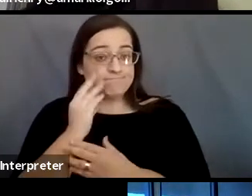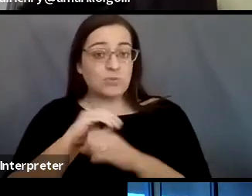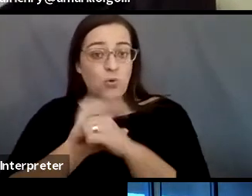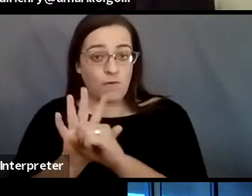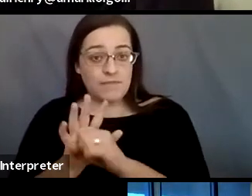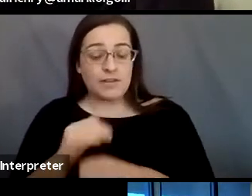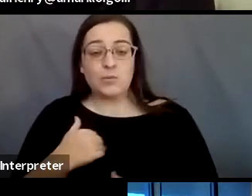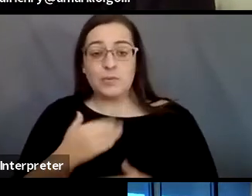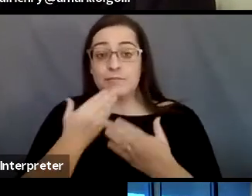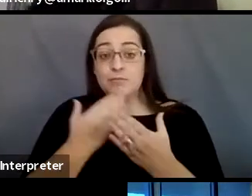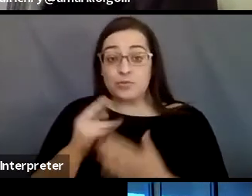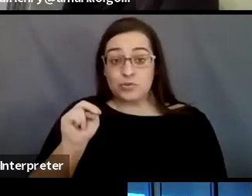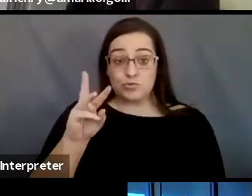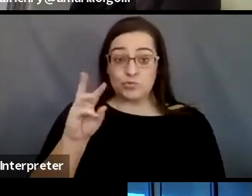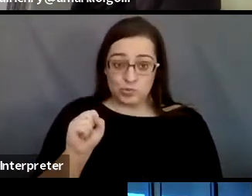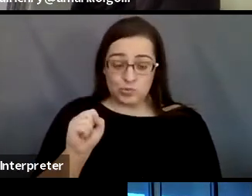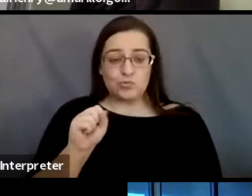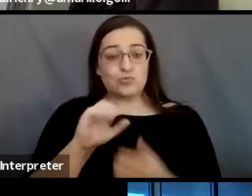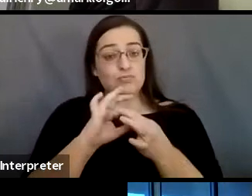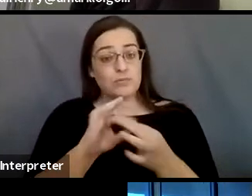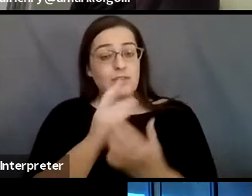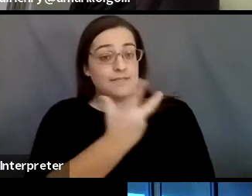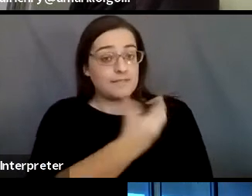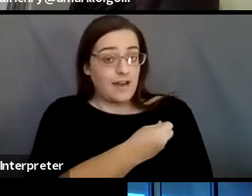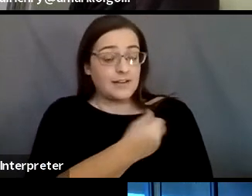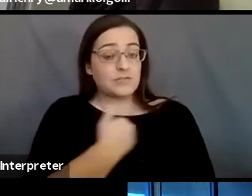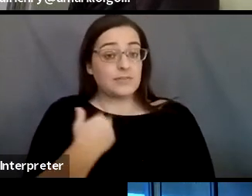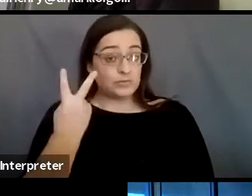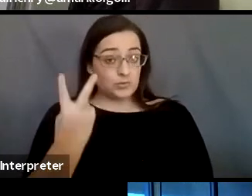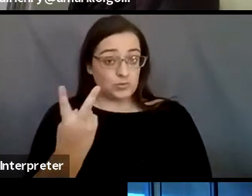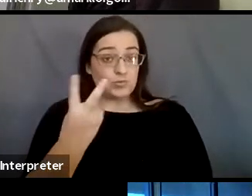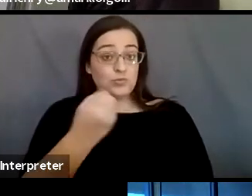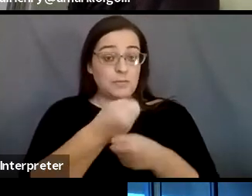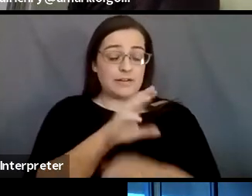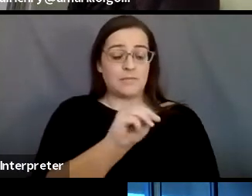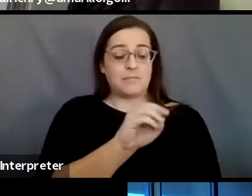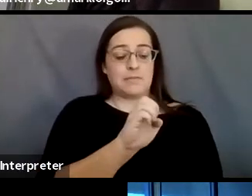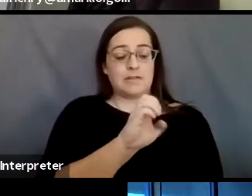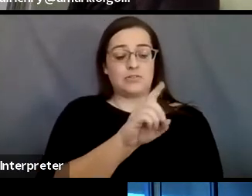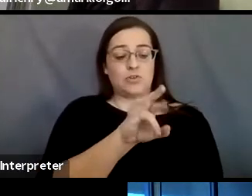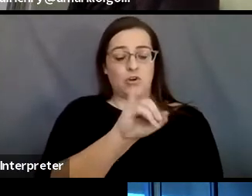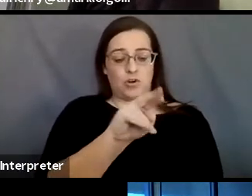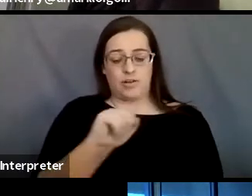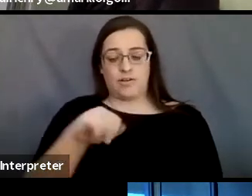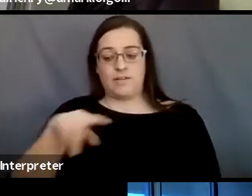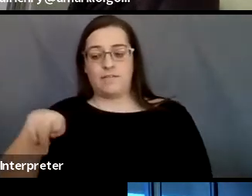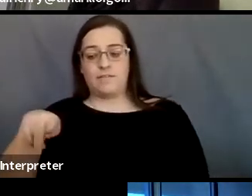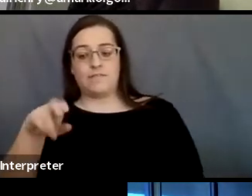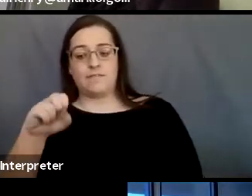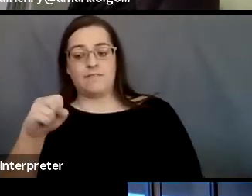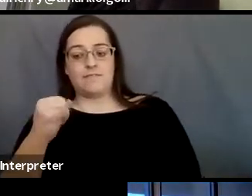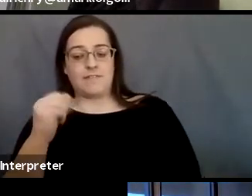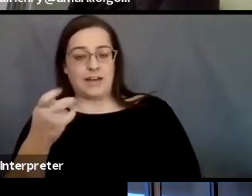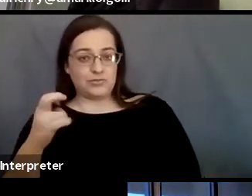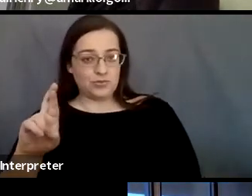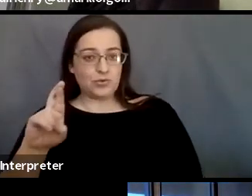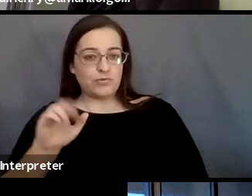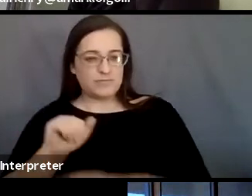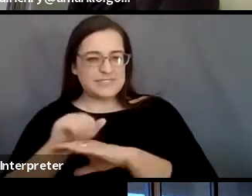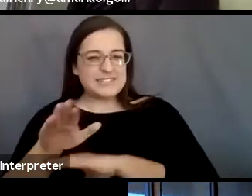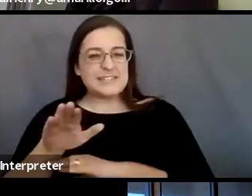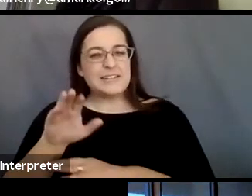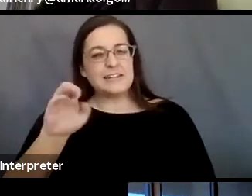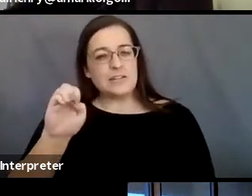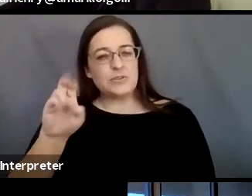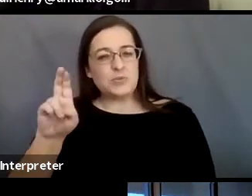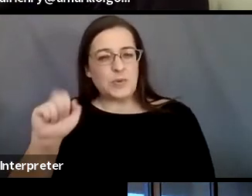good news on the vaccine front. Two manufacturers, Moderna and Pfizer, have submitted EUAs to the FDA, and